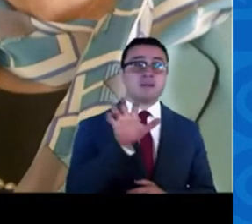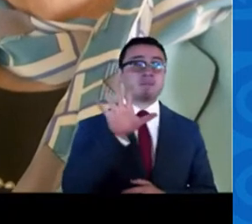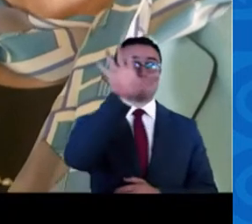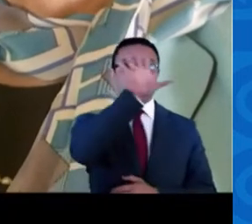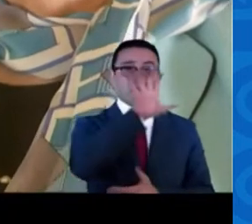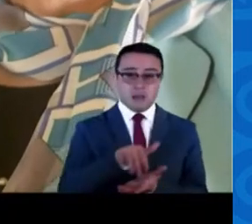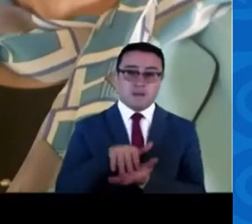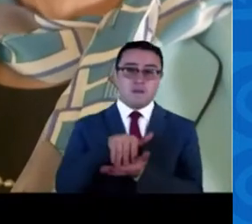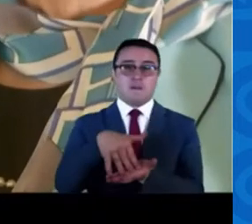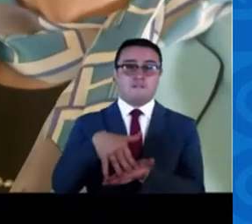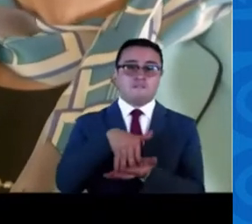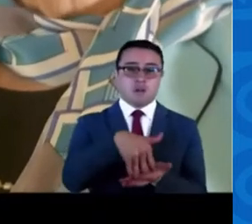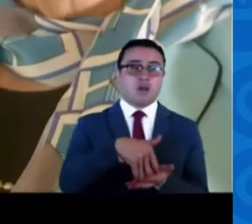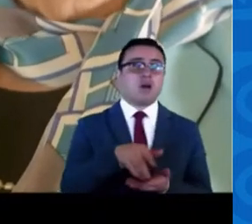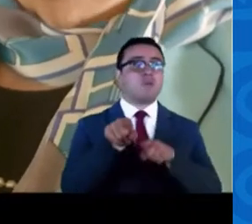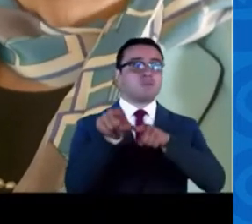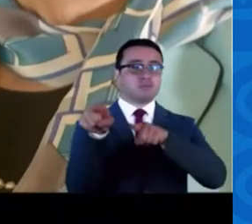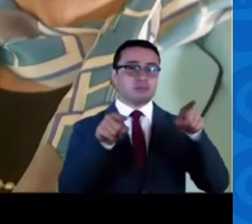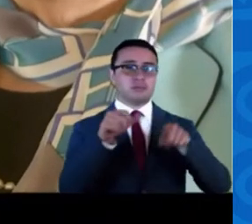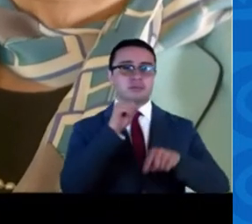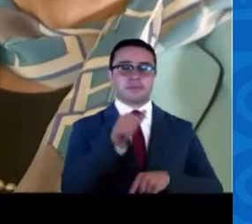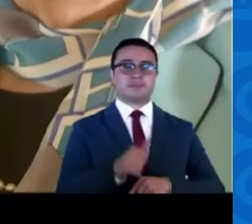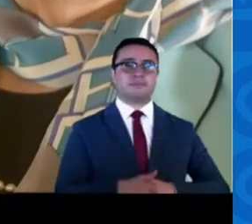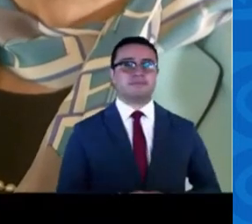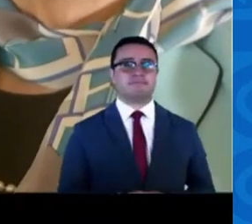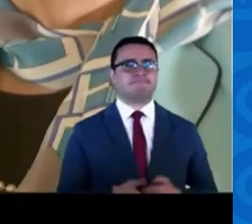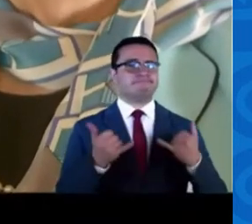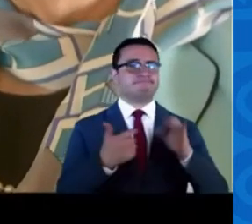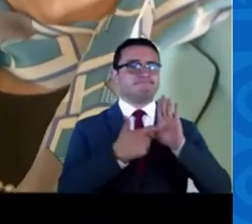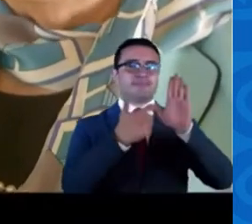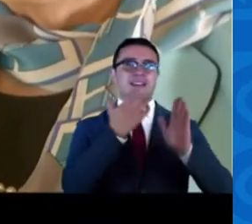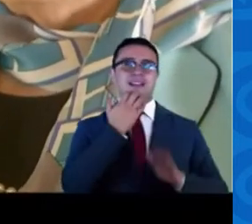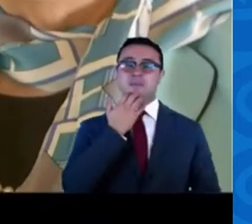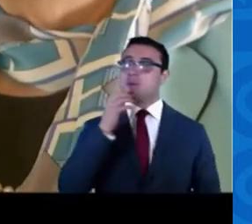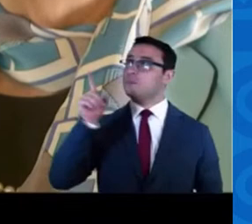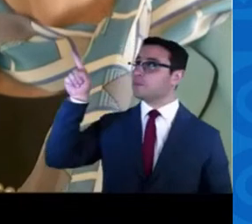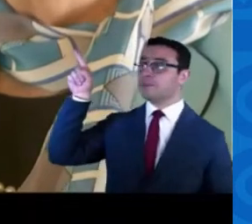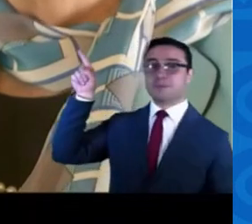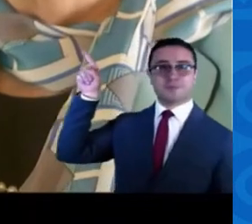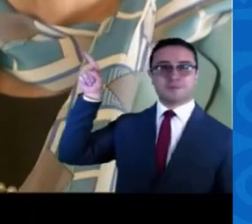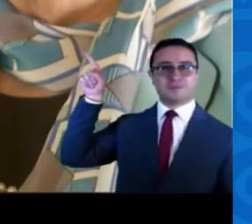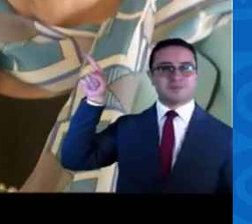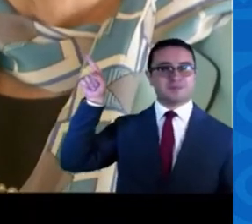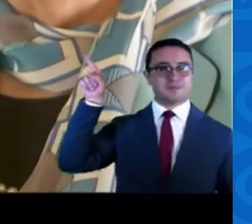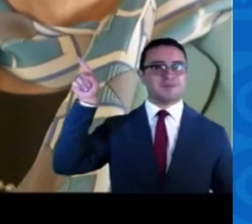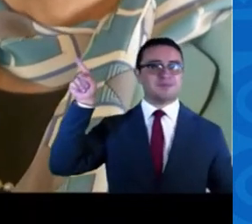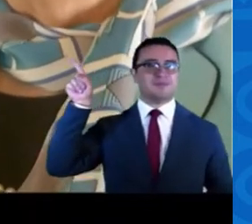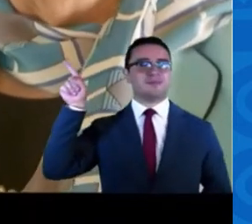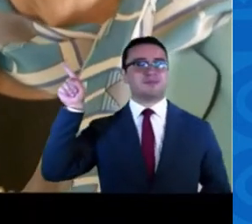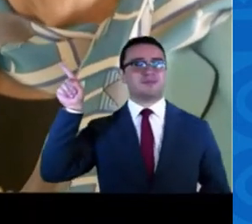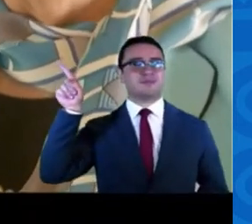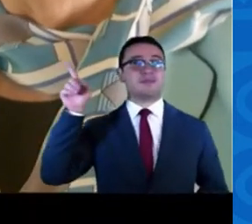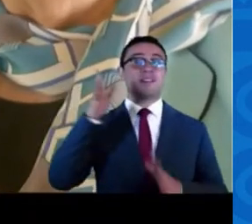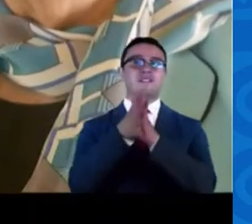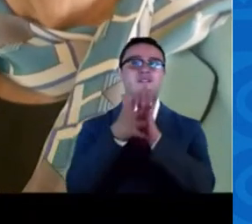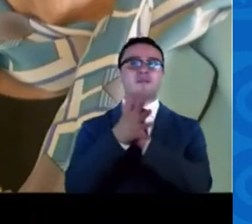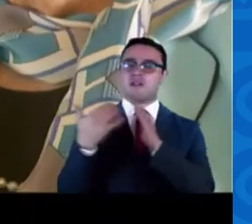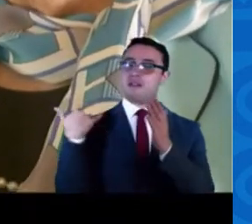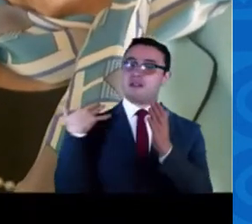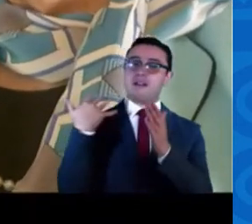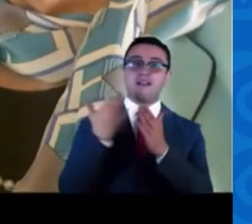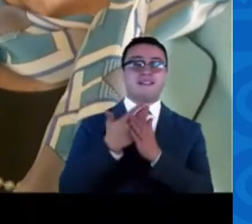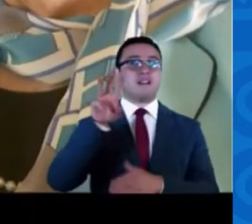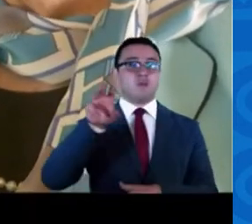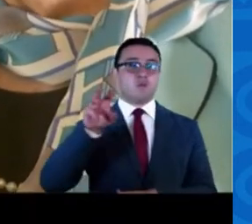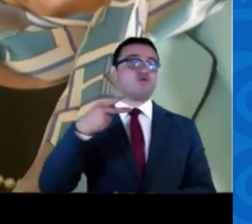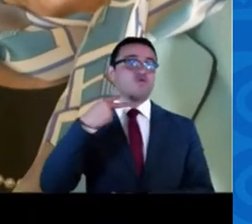a very severe food crisis has also increased. Here we see some examples of disparities. We can view this very